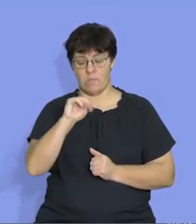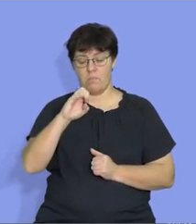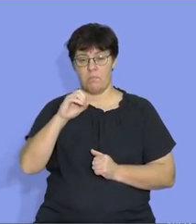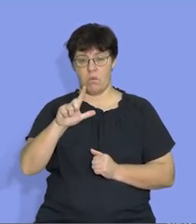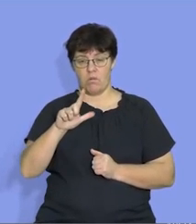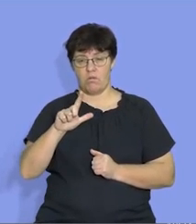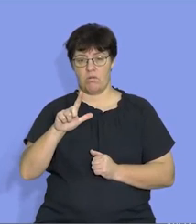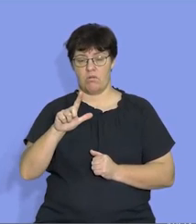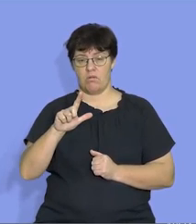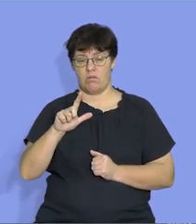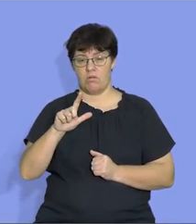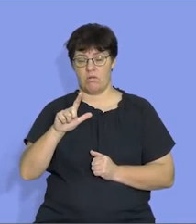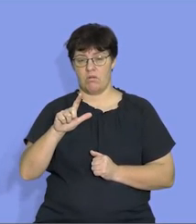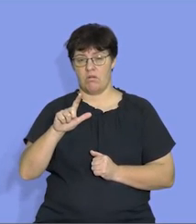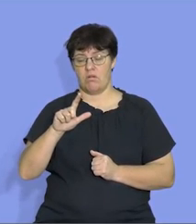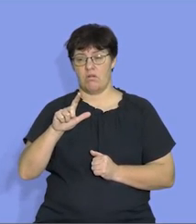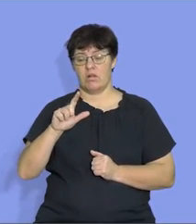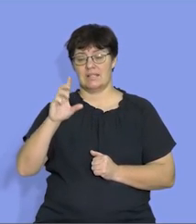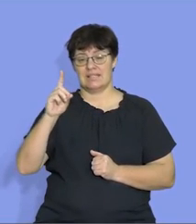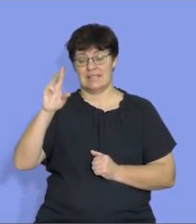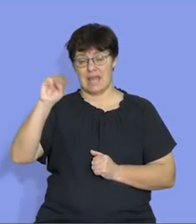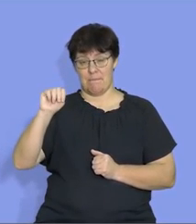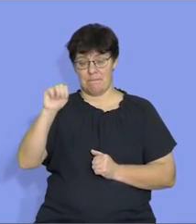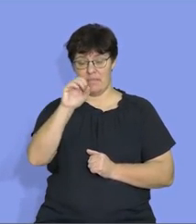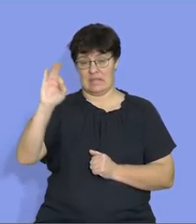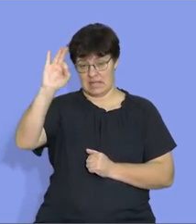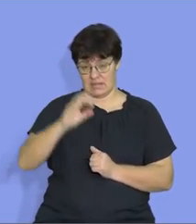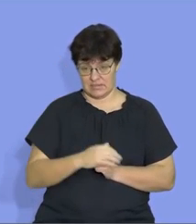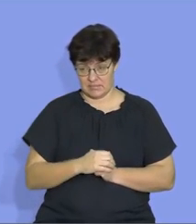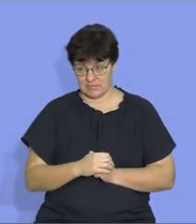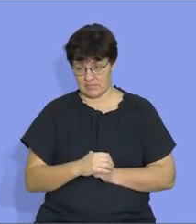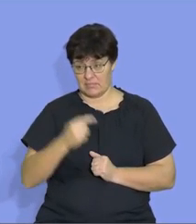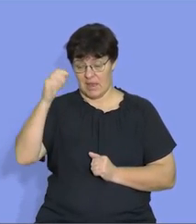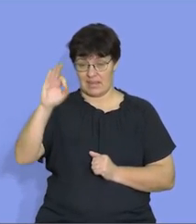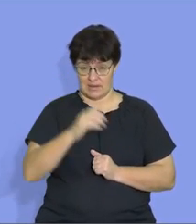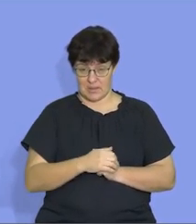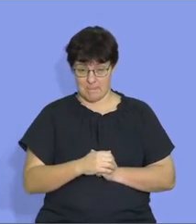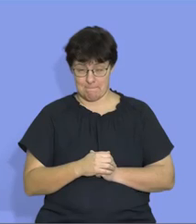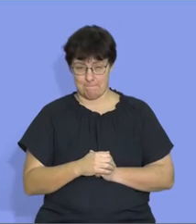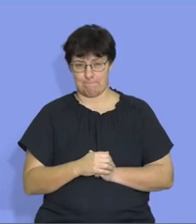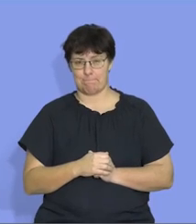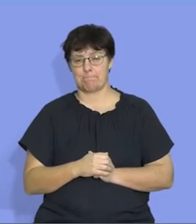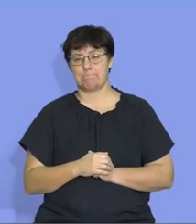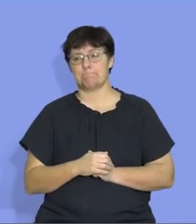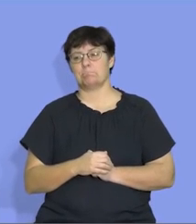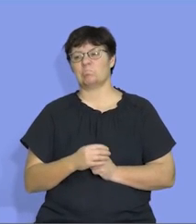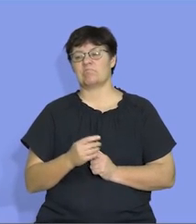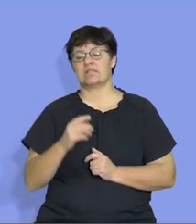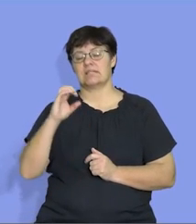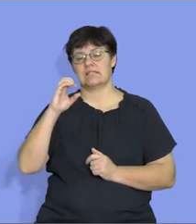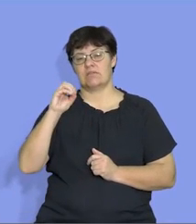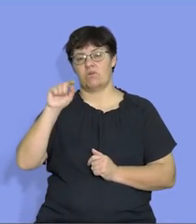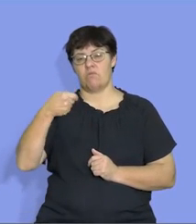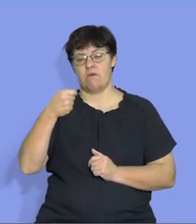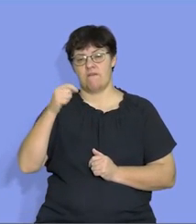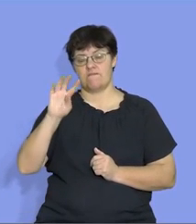per cubic decimeter, right? So the concentration of this oxalic acid is